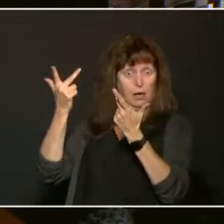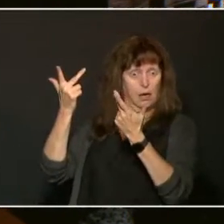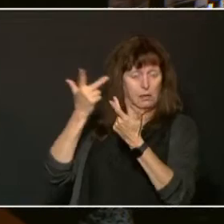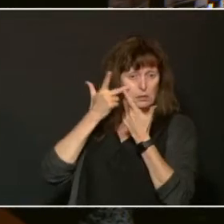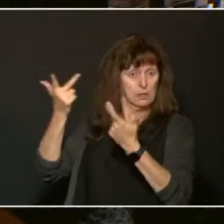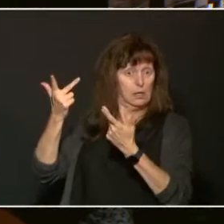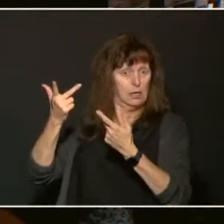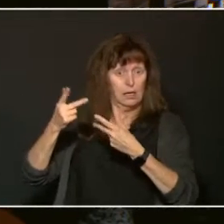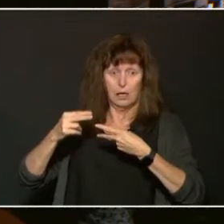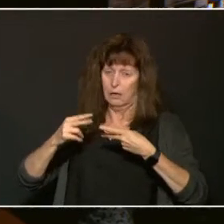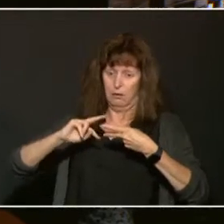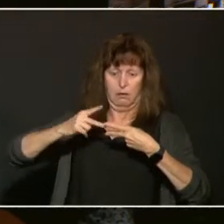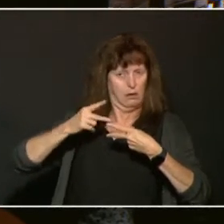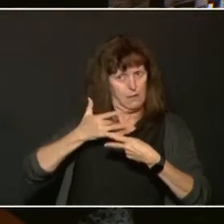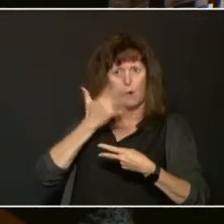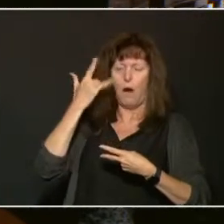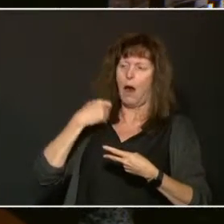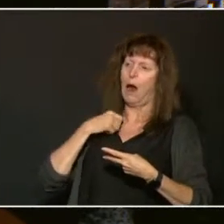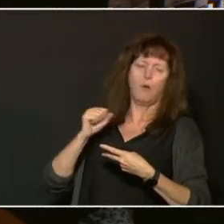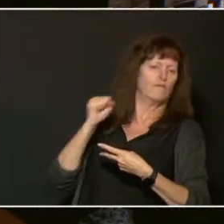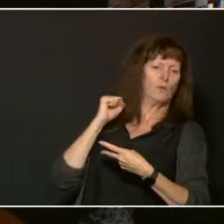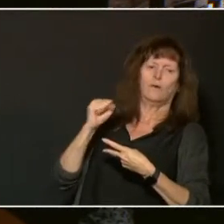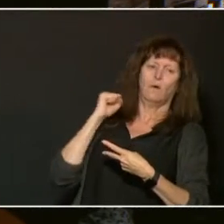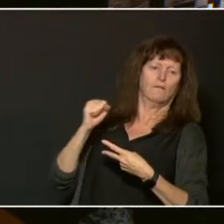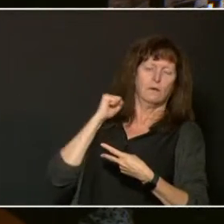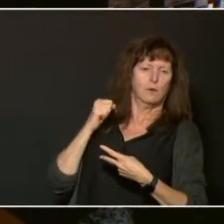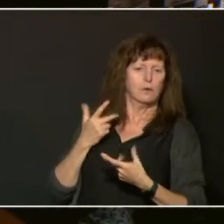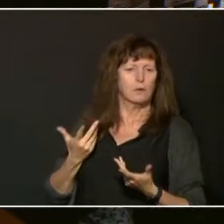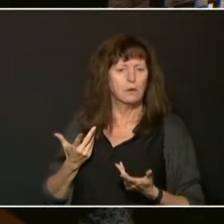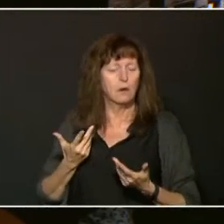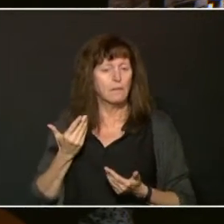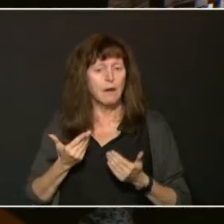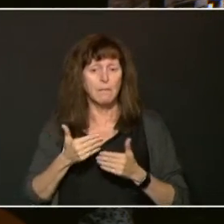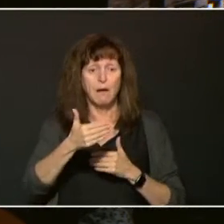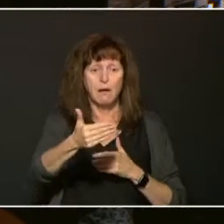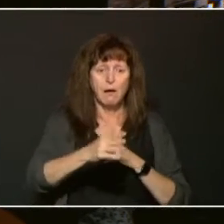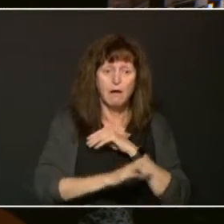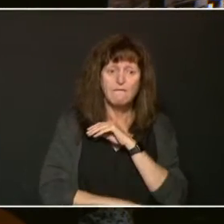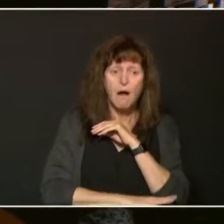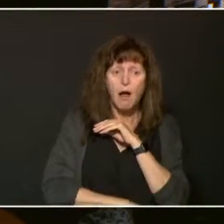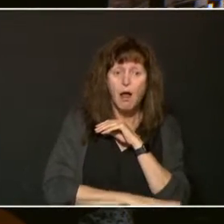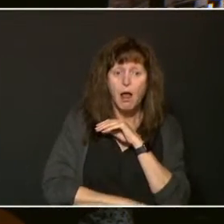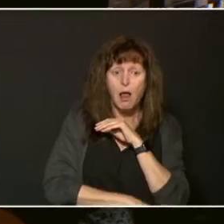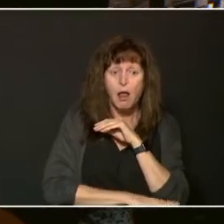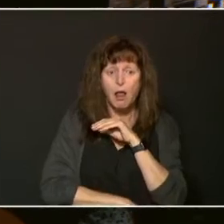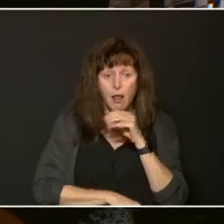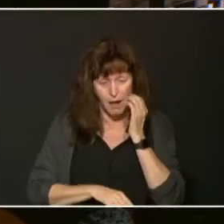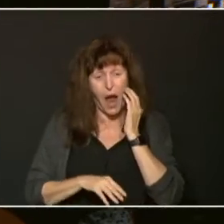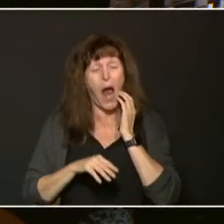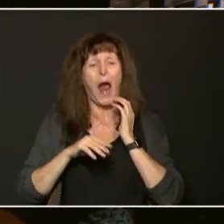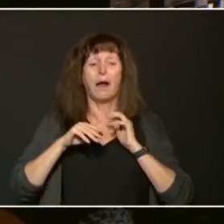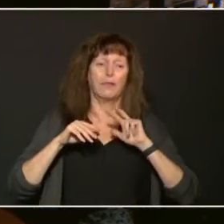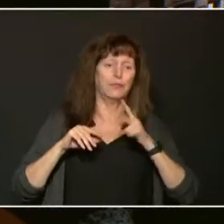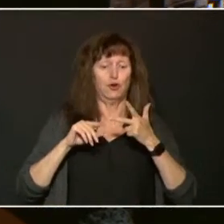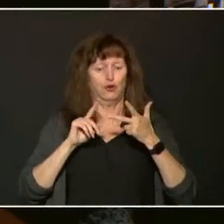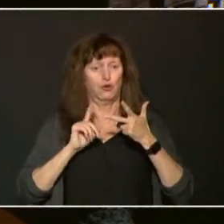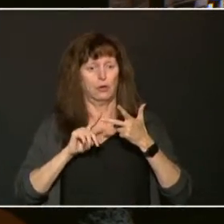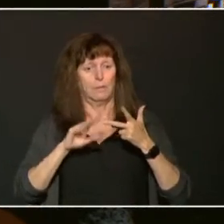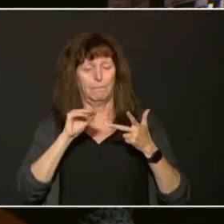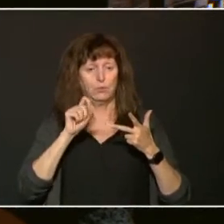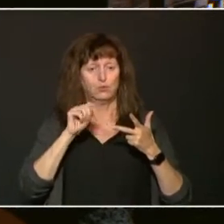could very well be a completely different vaccine that they had taken for the first or the second shot? So I'll just